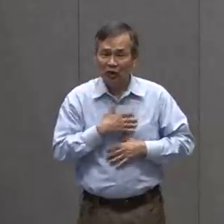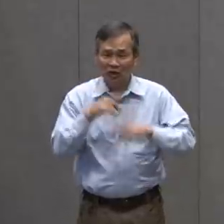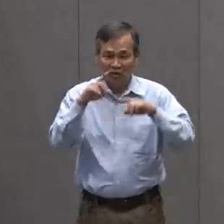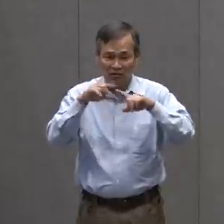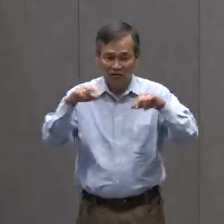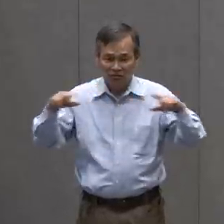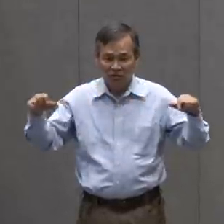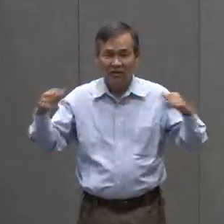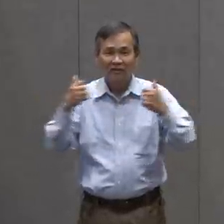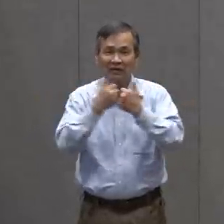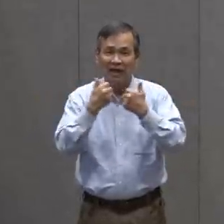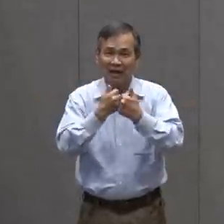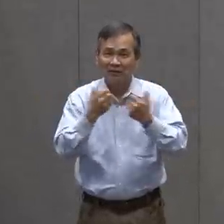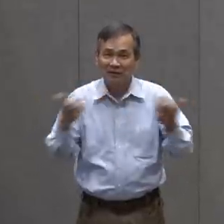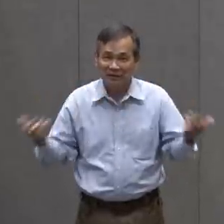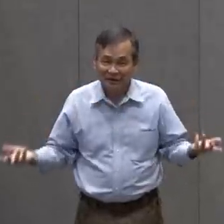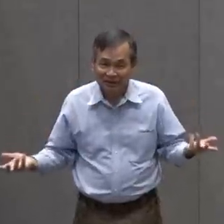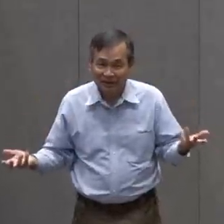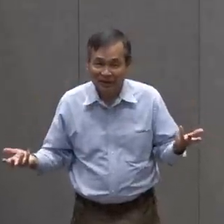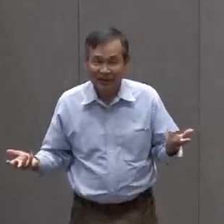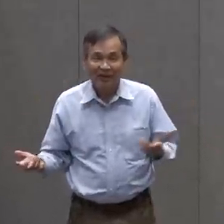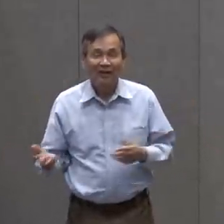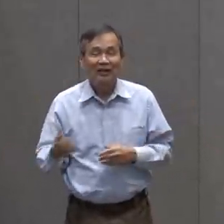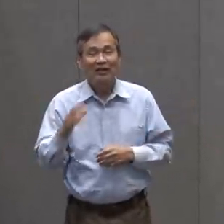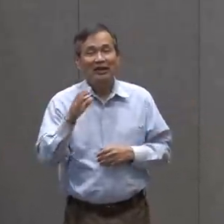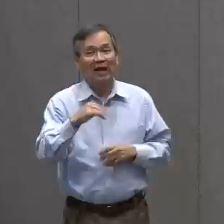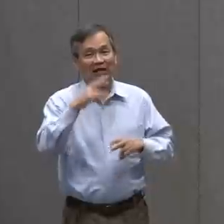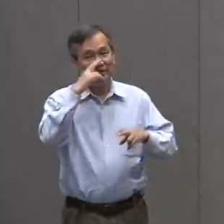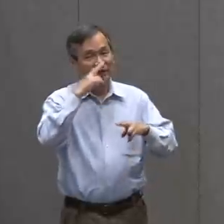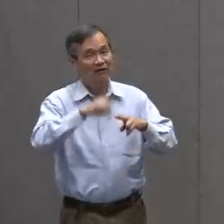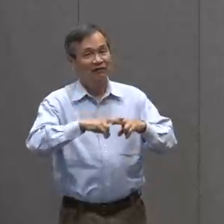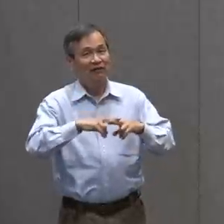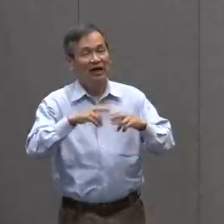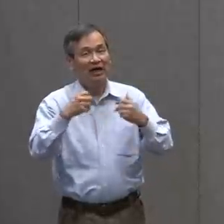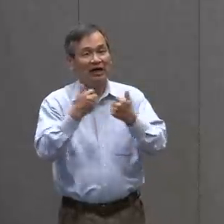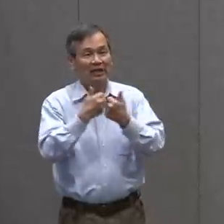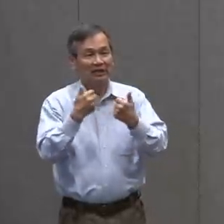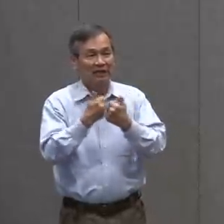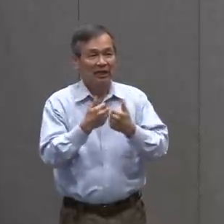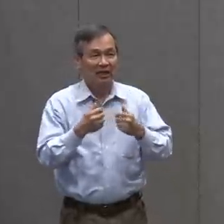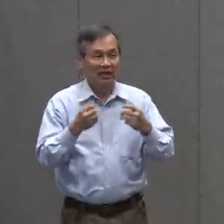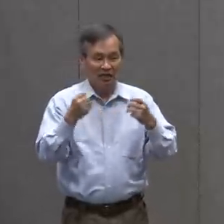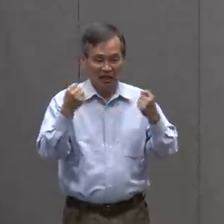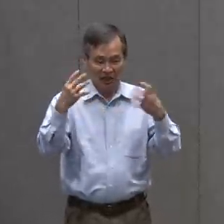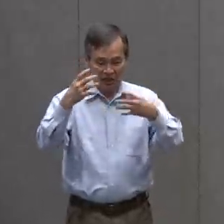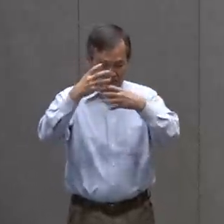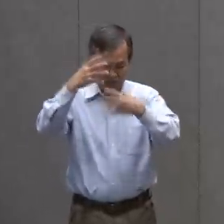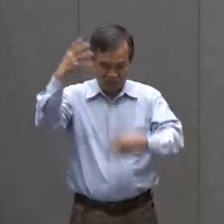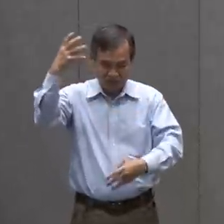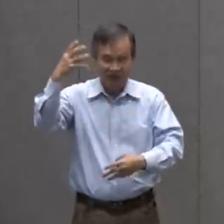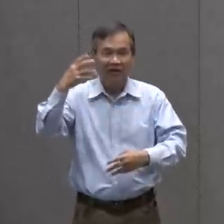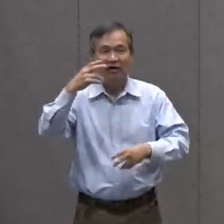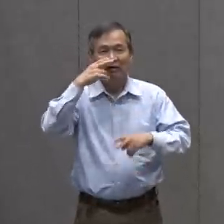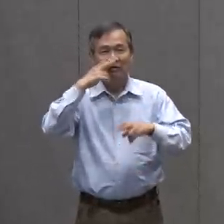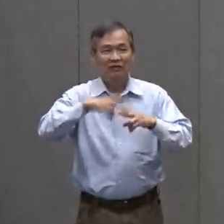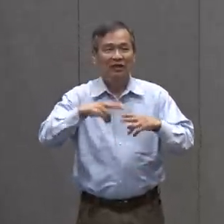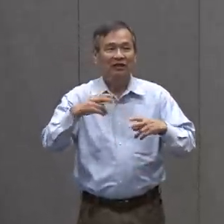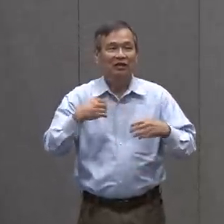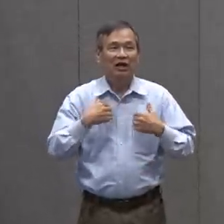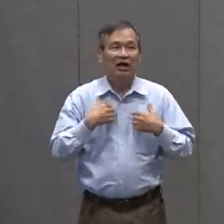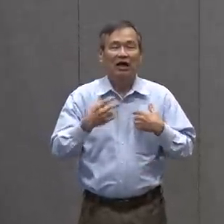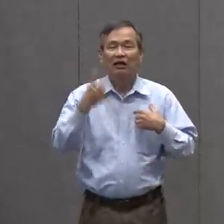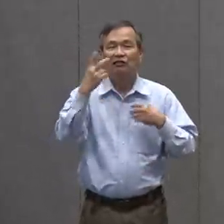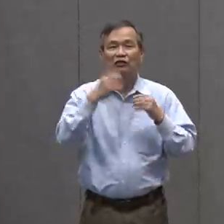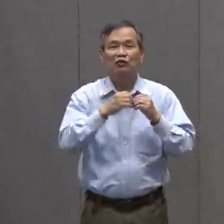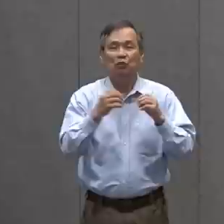did you like that game? That was really a fun game. I think we've had fun with a lot of the games that we have. We still do have 2 more games to